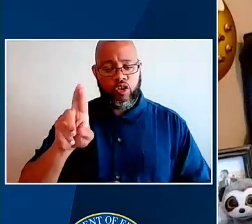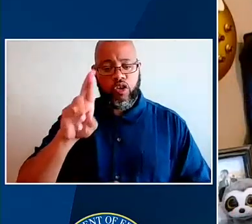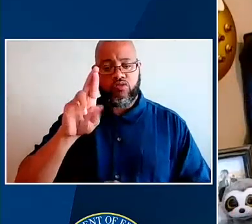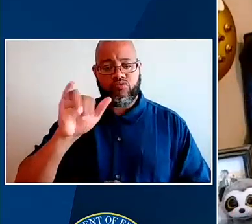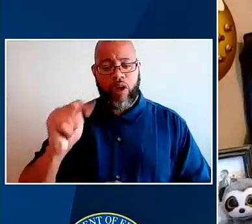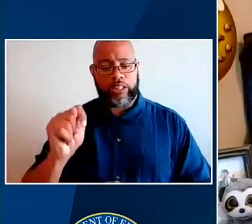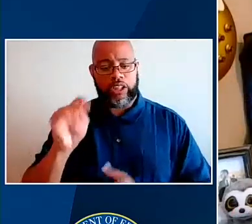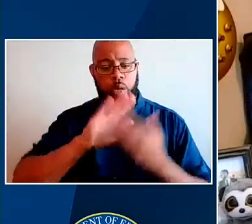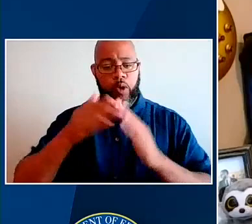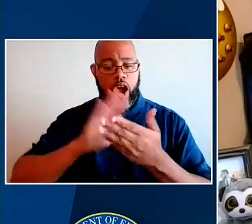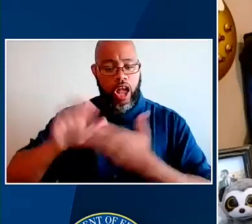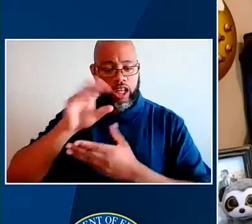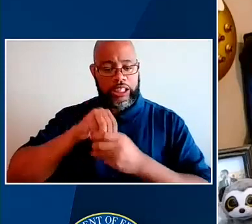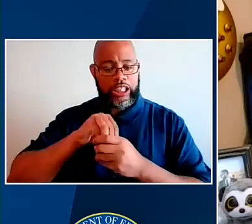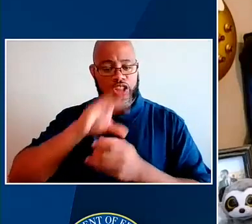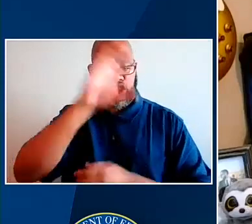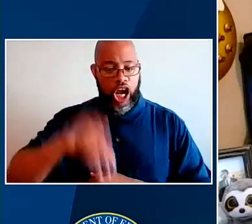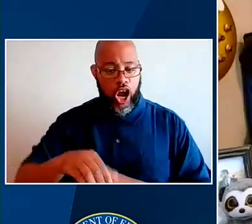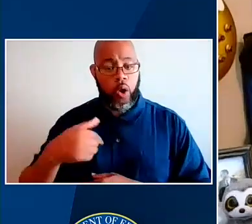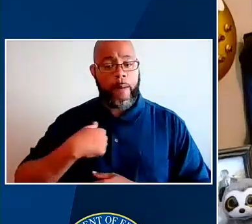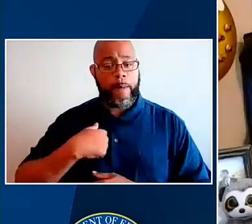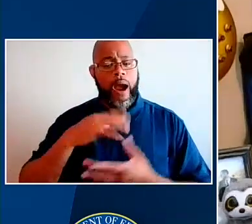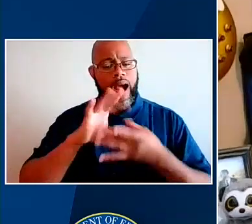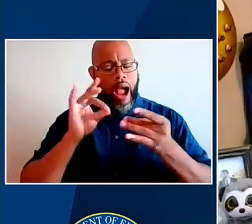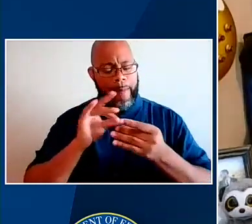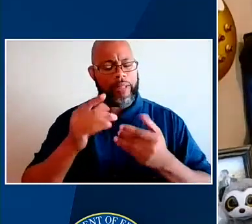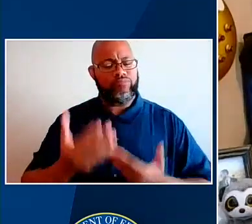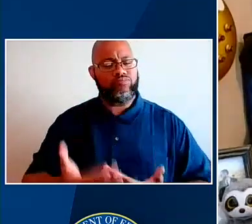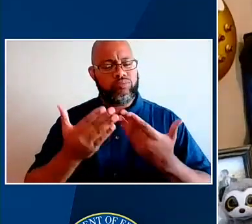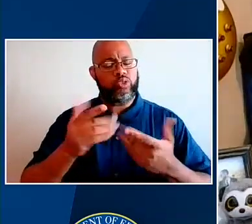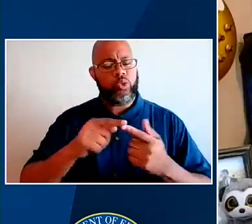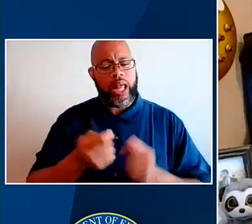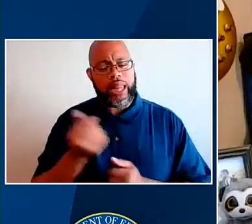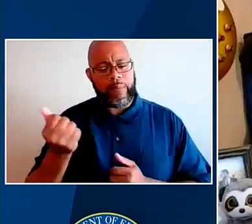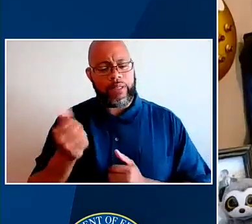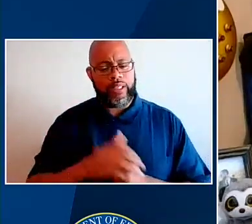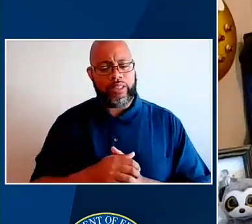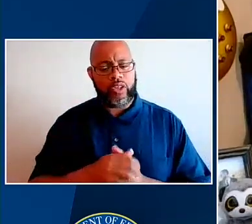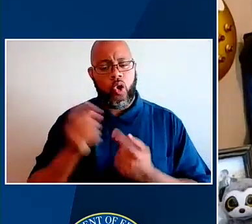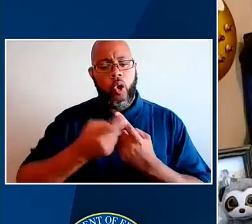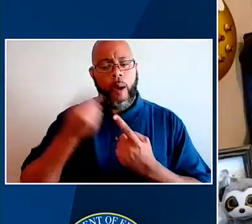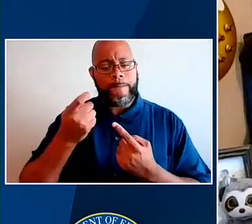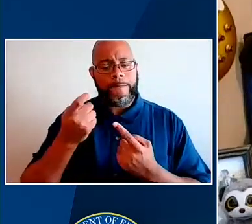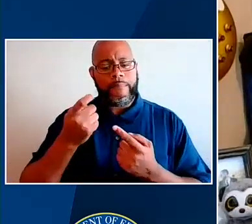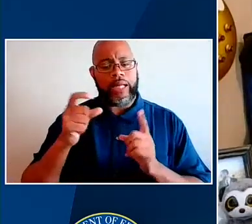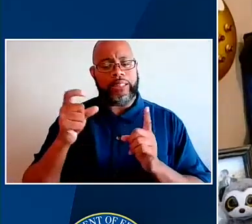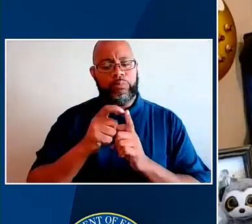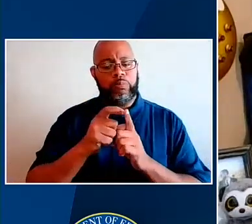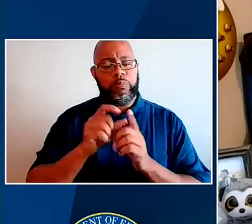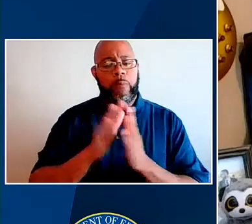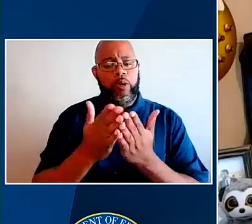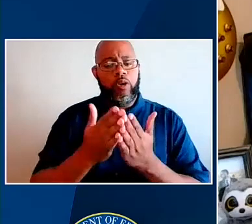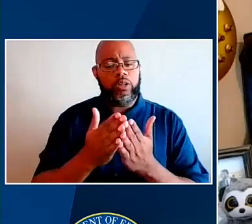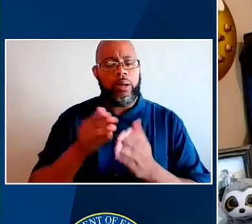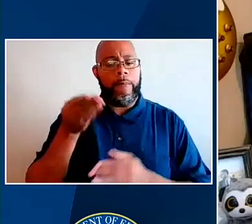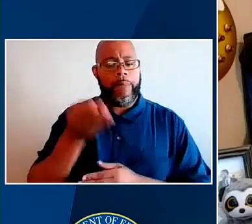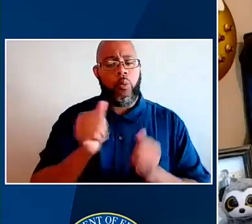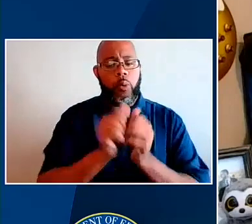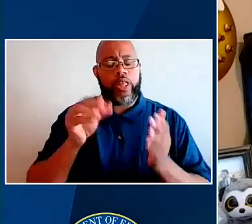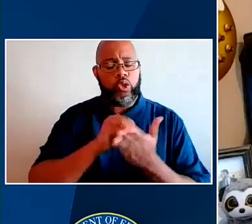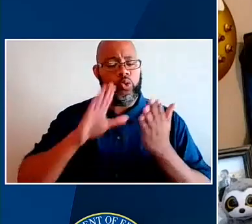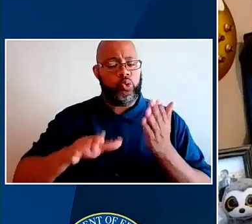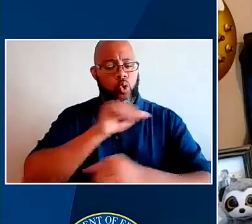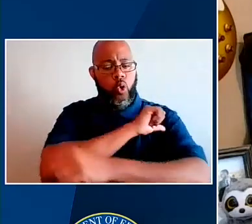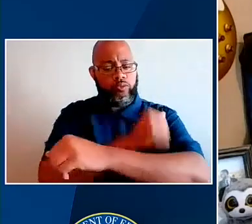My comments in support of the department's proposed change to eliminate automatic textbook billing for books and supplies without student